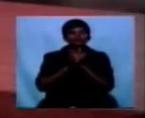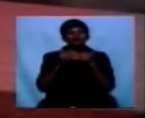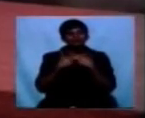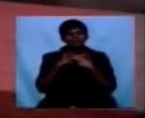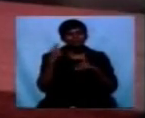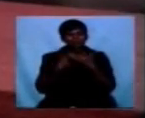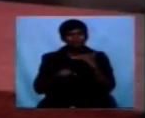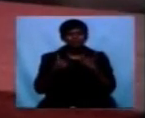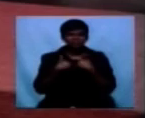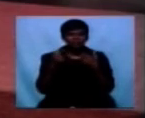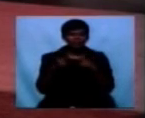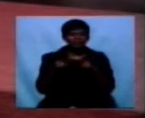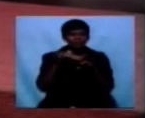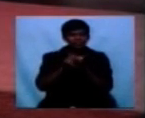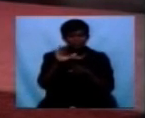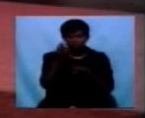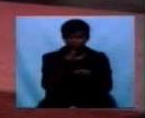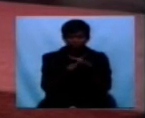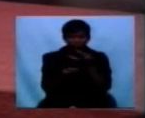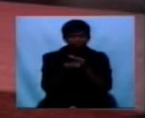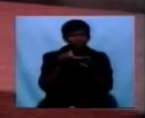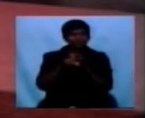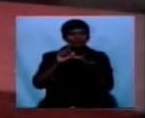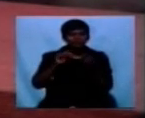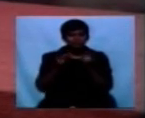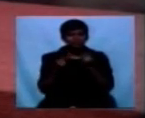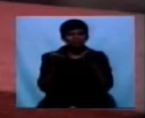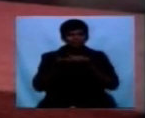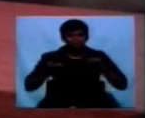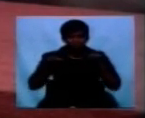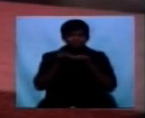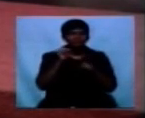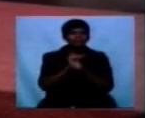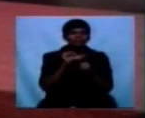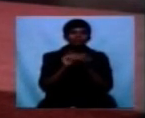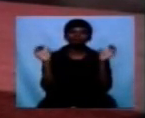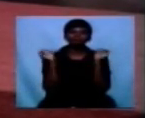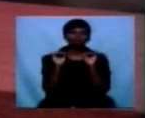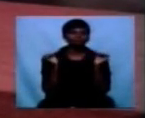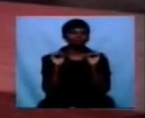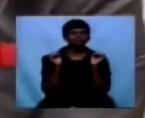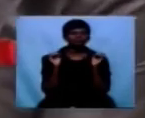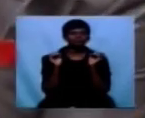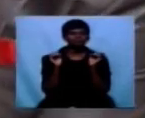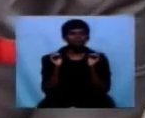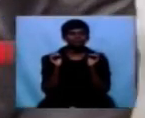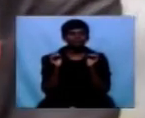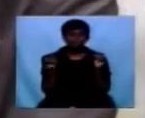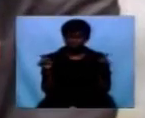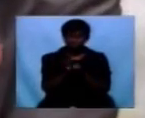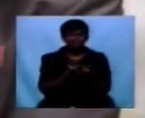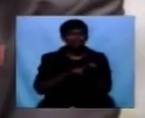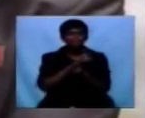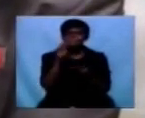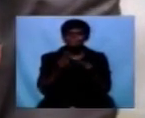done in terms of contributing to the change of the environment in where they are operating. Zero. It is as good as you are not born. It